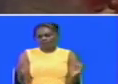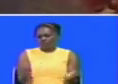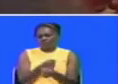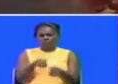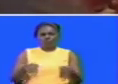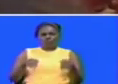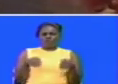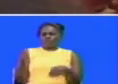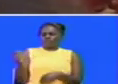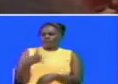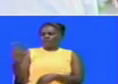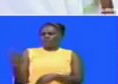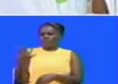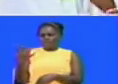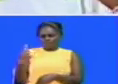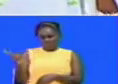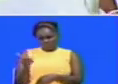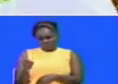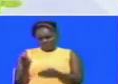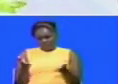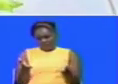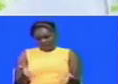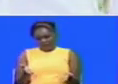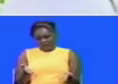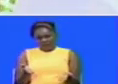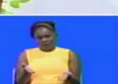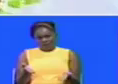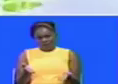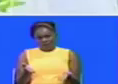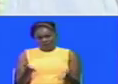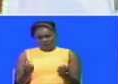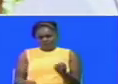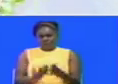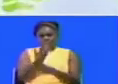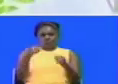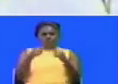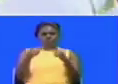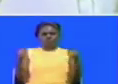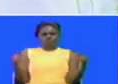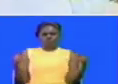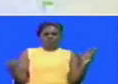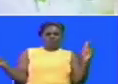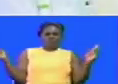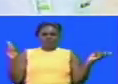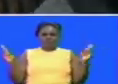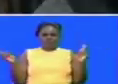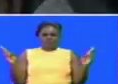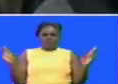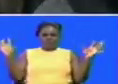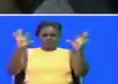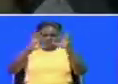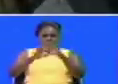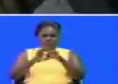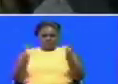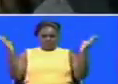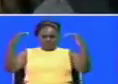until May or April. For now, the seemingly rejuvenated opposition is set to hold joint rallies in